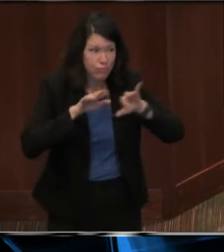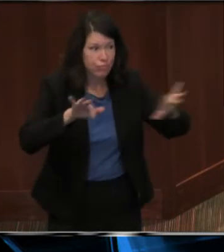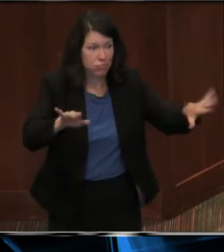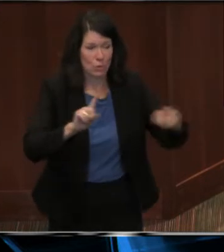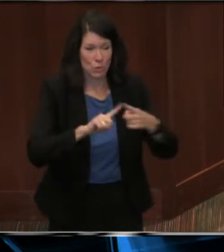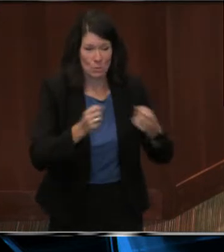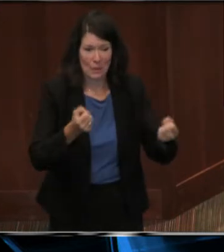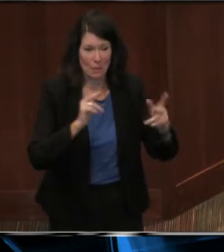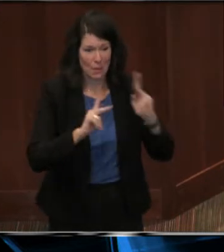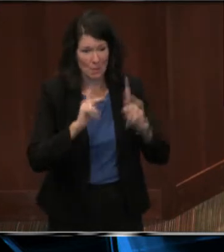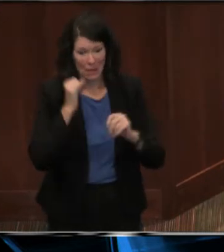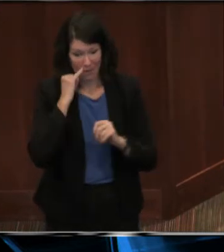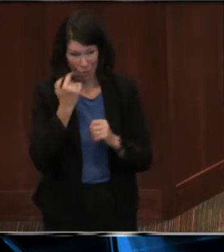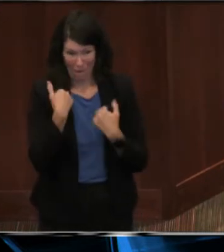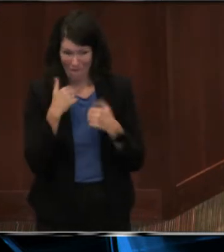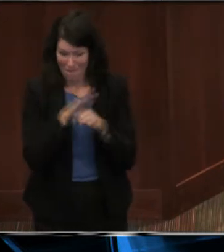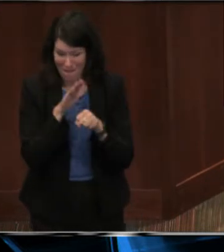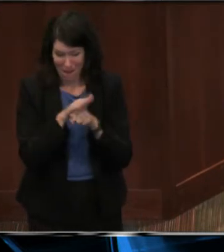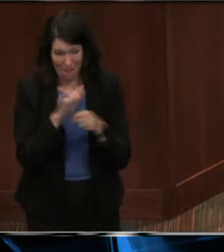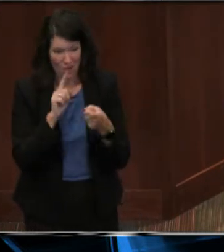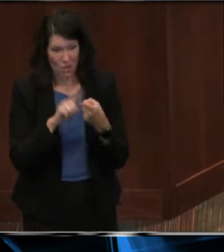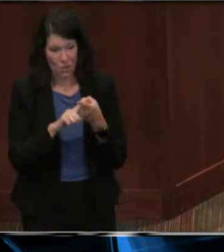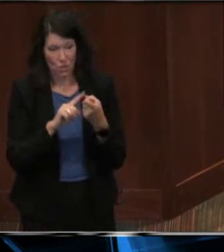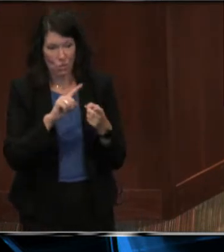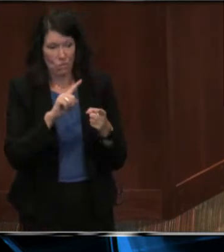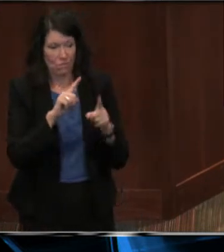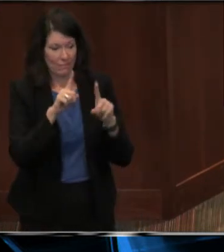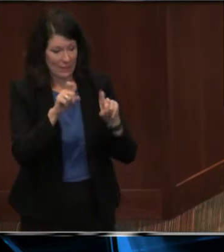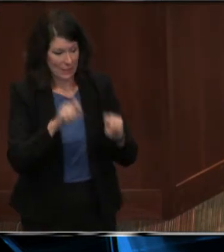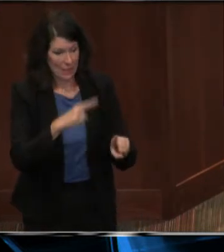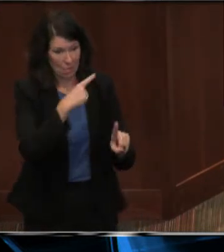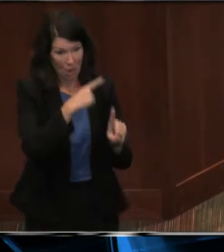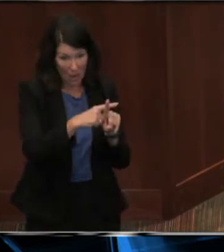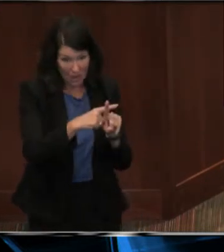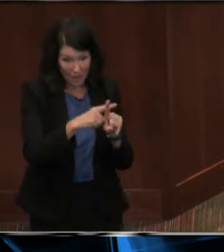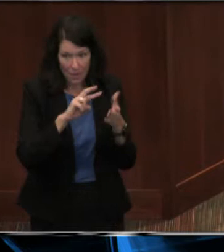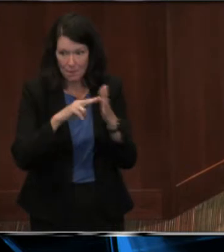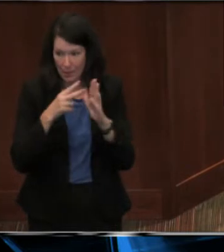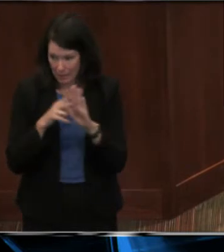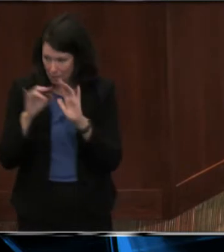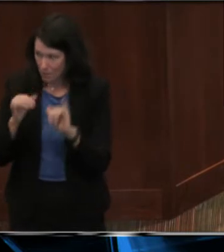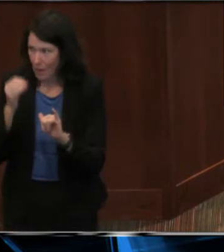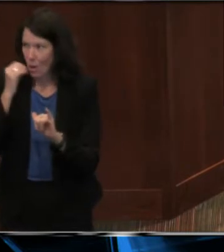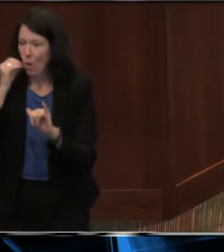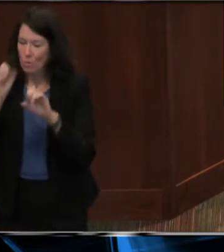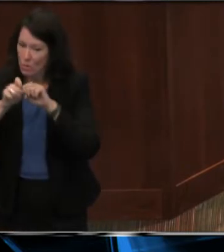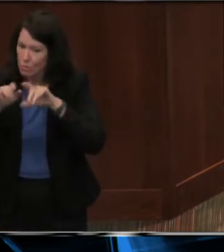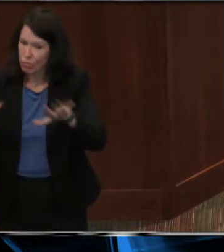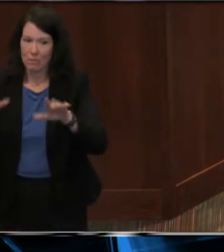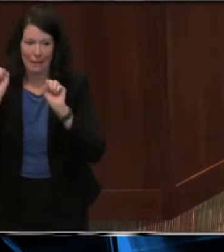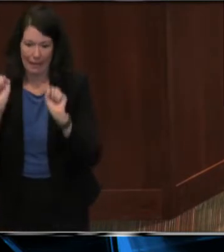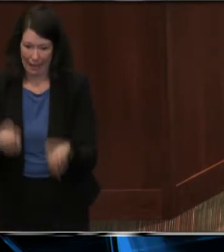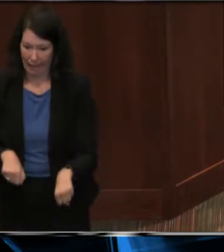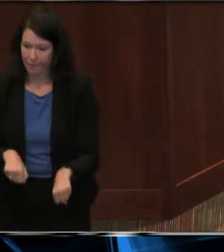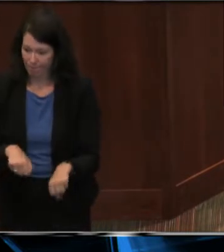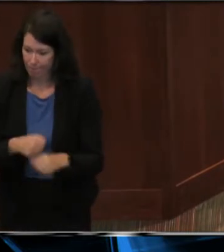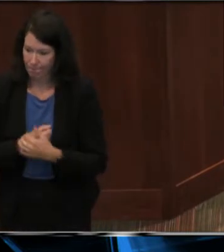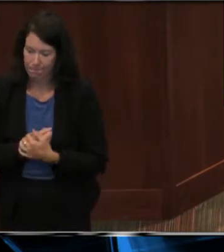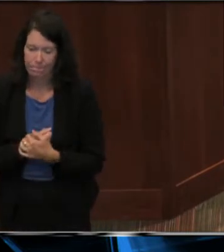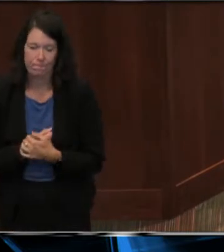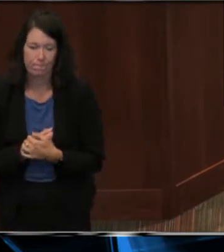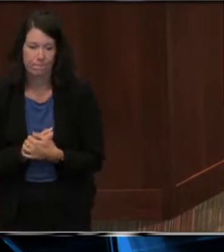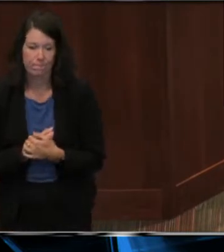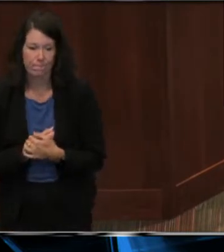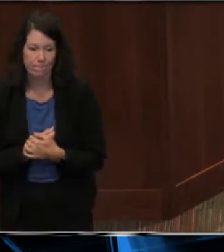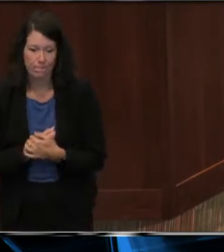the virus. If you have enough virus to turn your PCR positive, you can be infectious. So